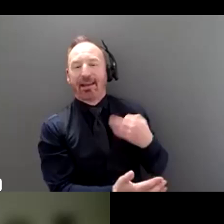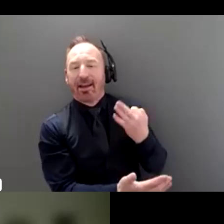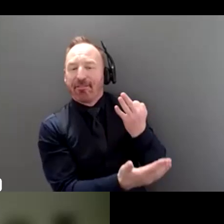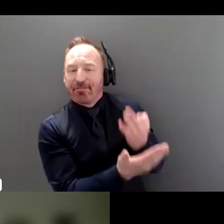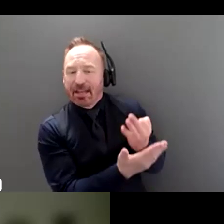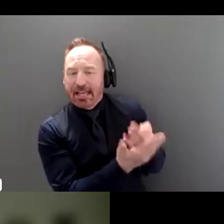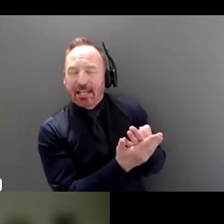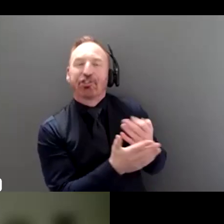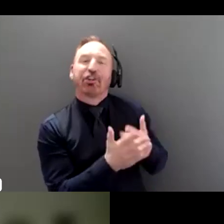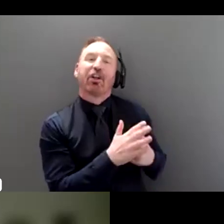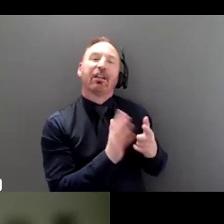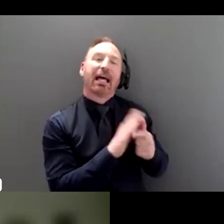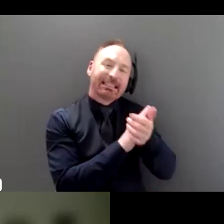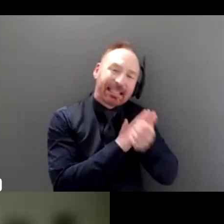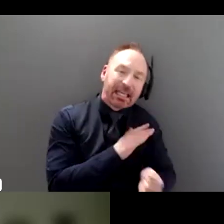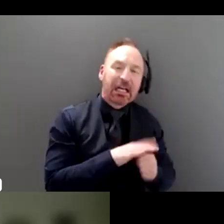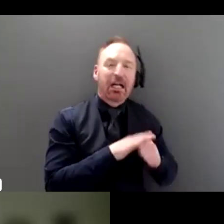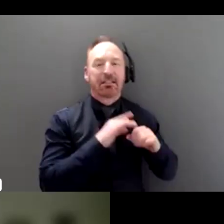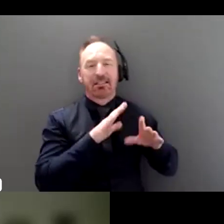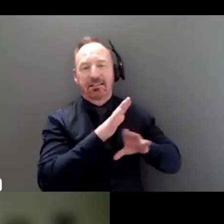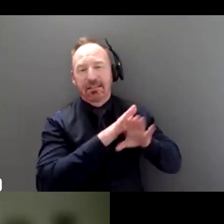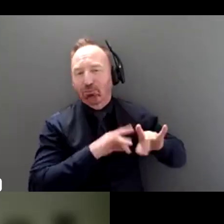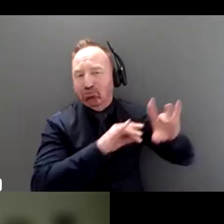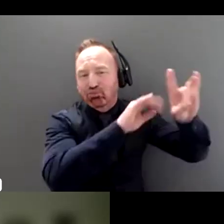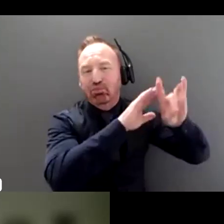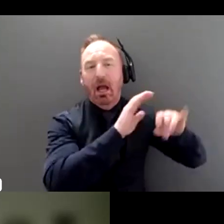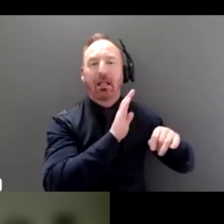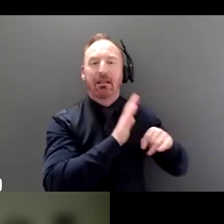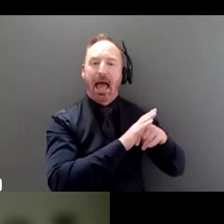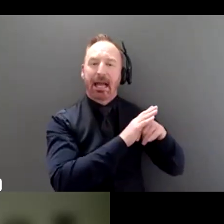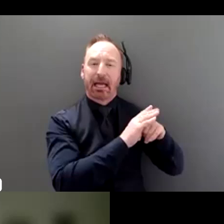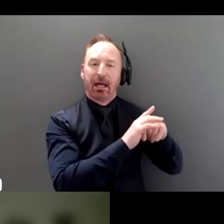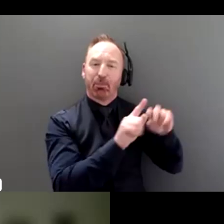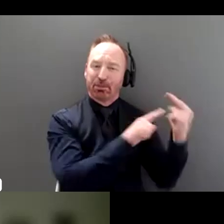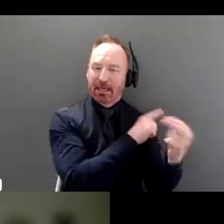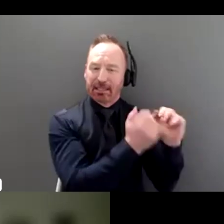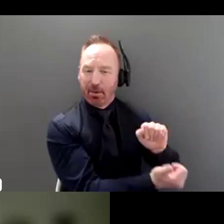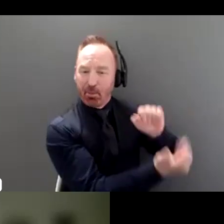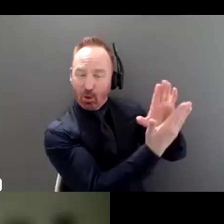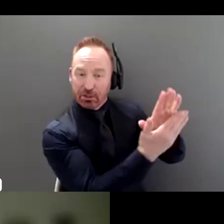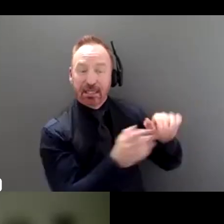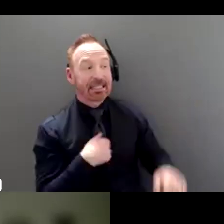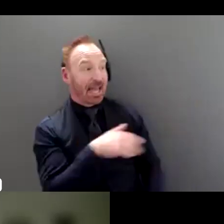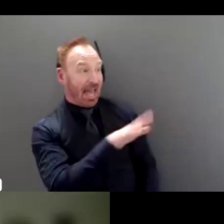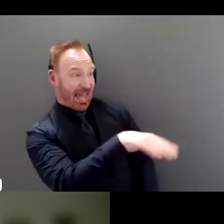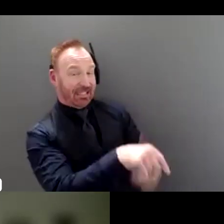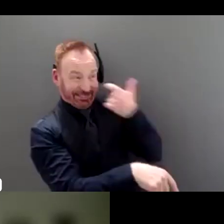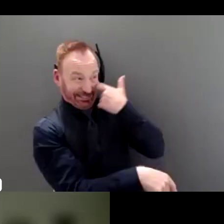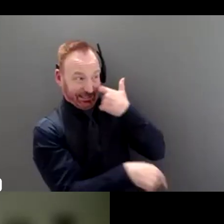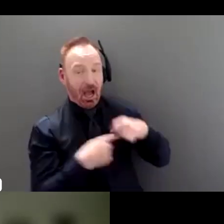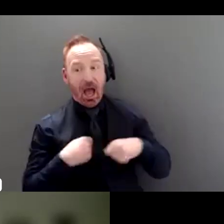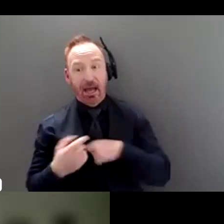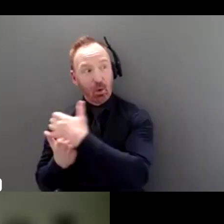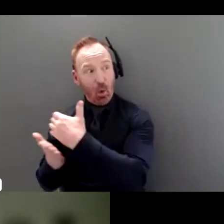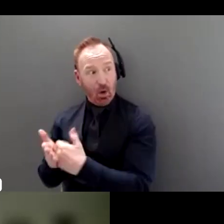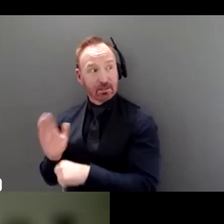this financial literacy course and it was really helpful. And so try to focus around education